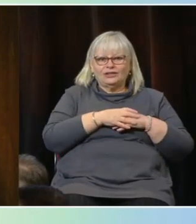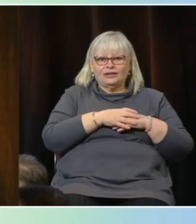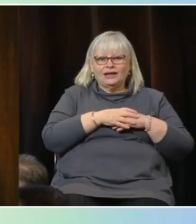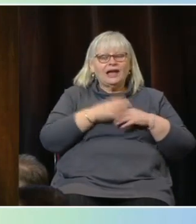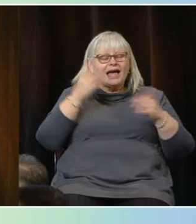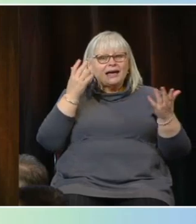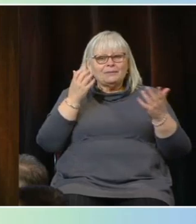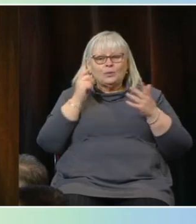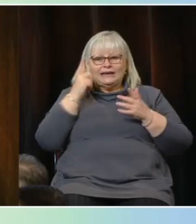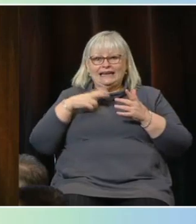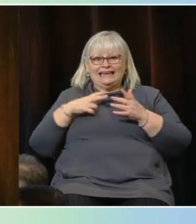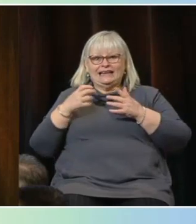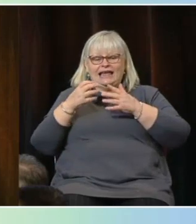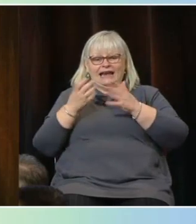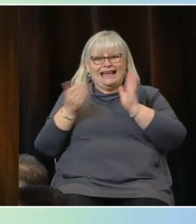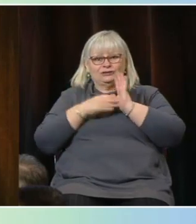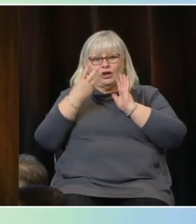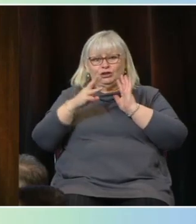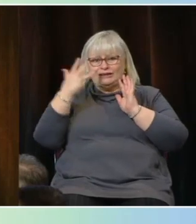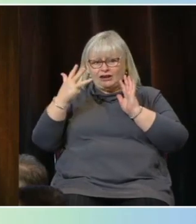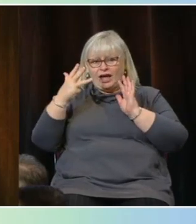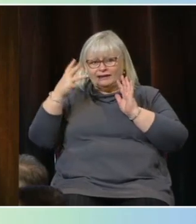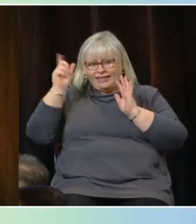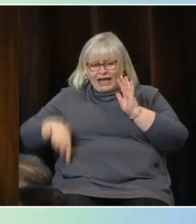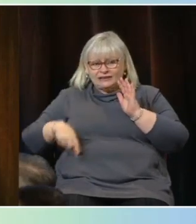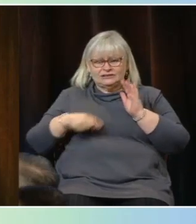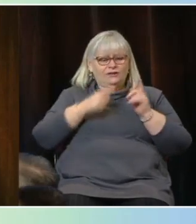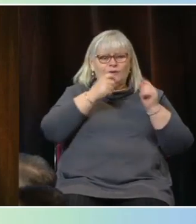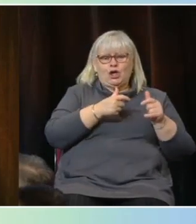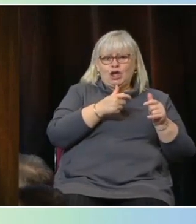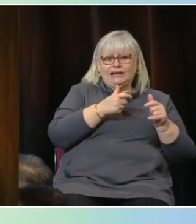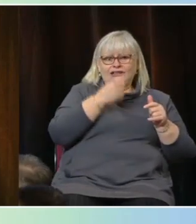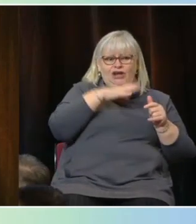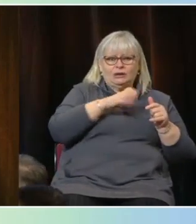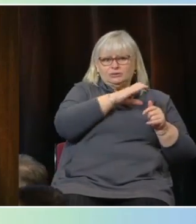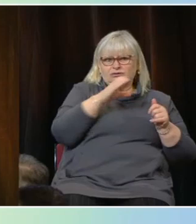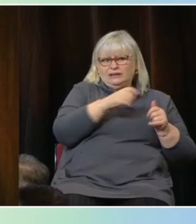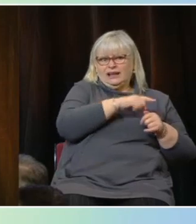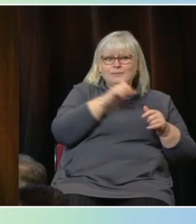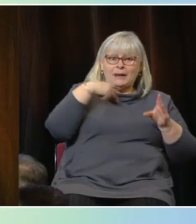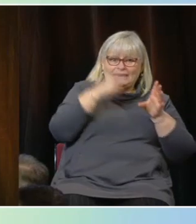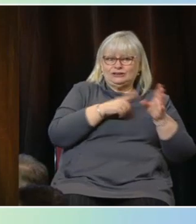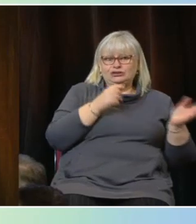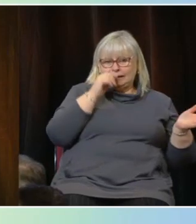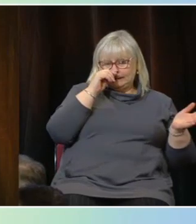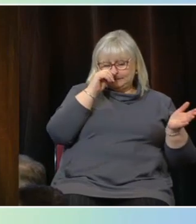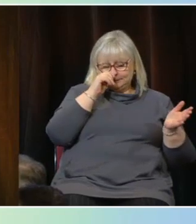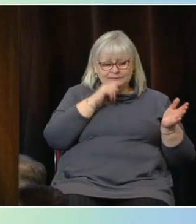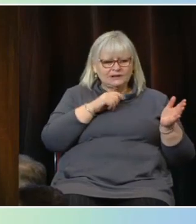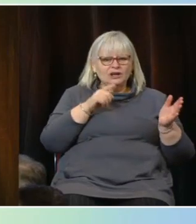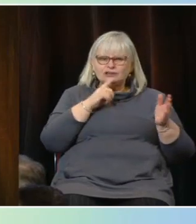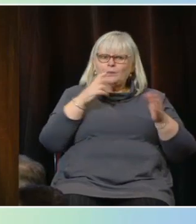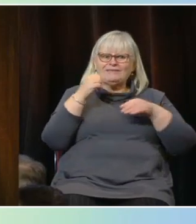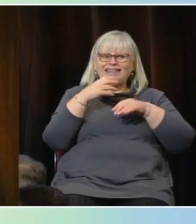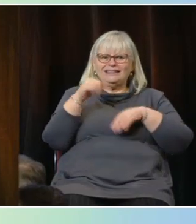estimates we will need an extra 39 000 Early Childhood workers by next year this problem has been a long time in the